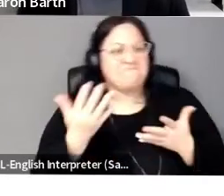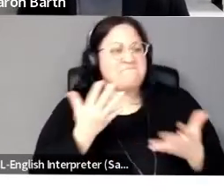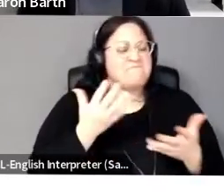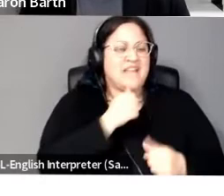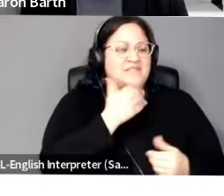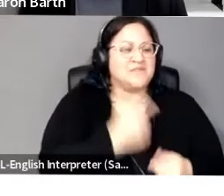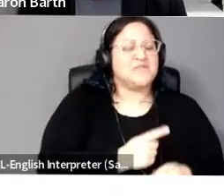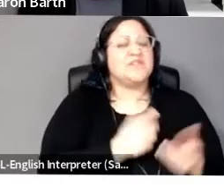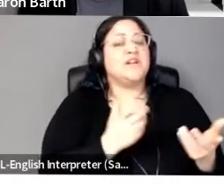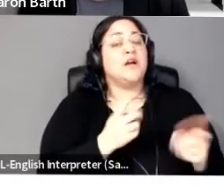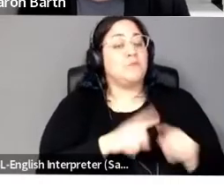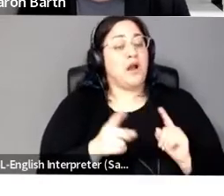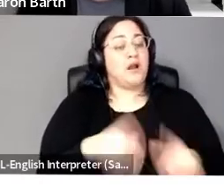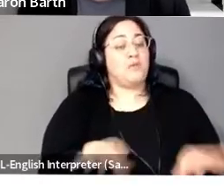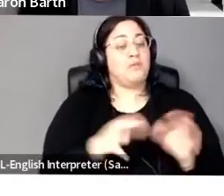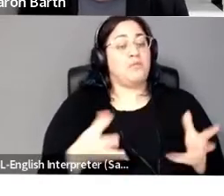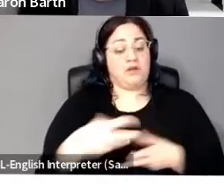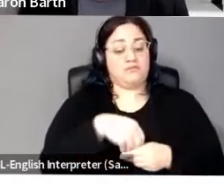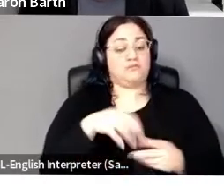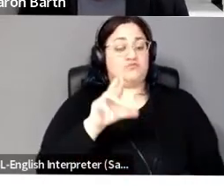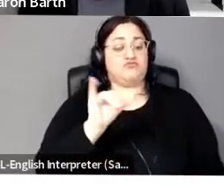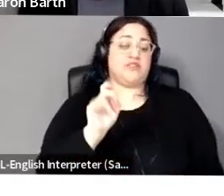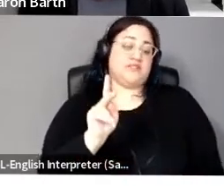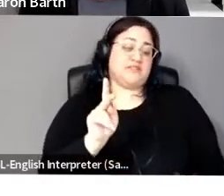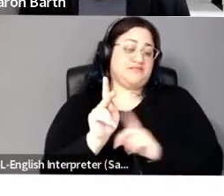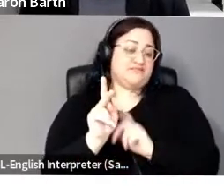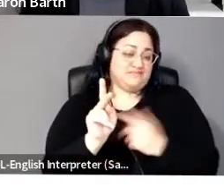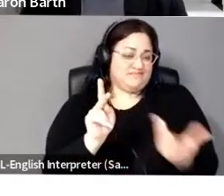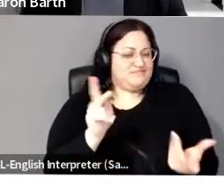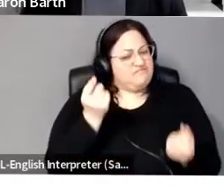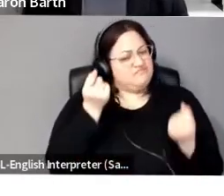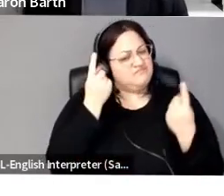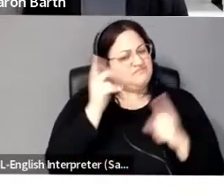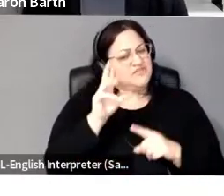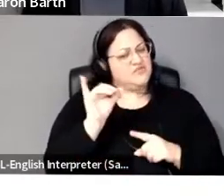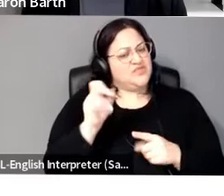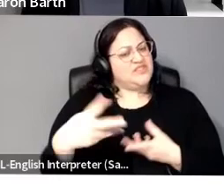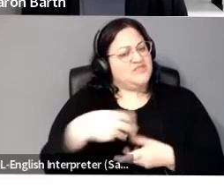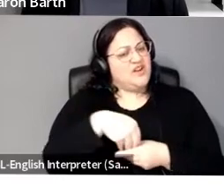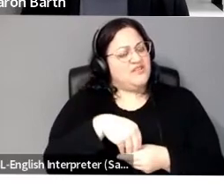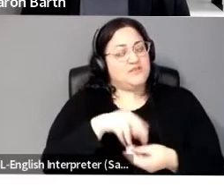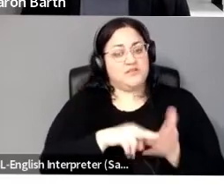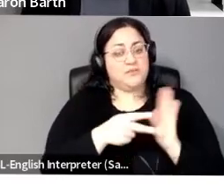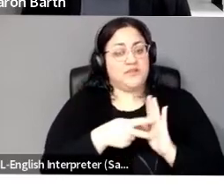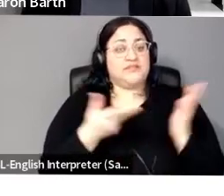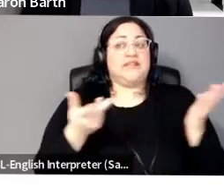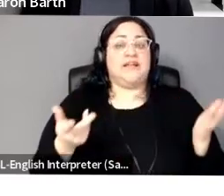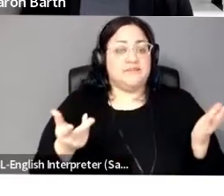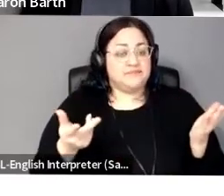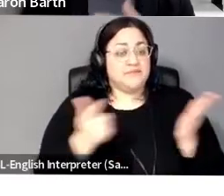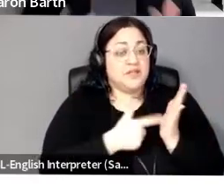we partake in and in the things that we say. We don't control everything, right? And